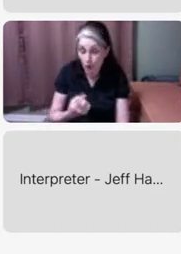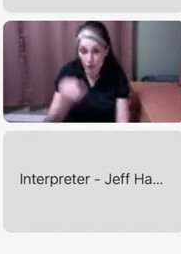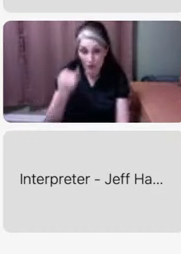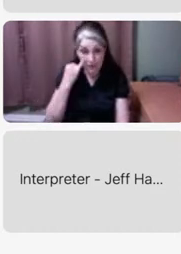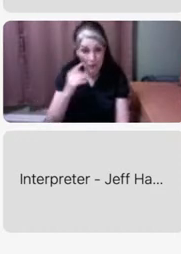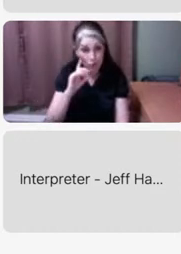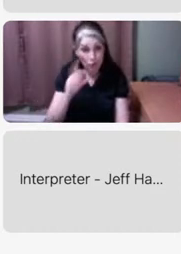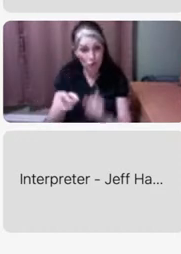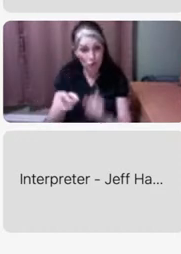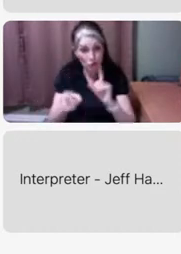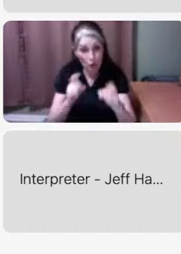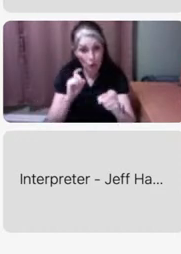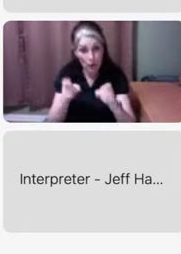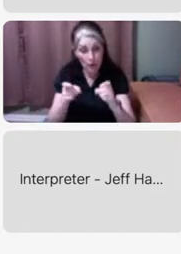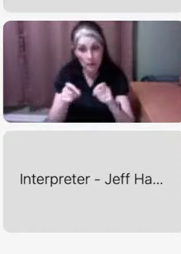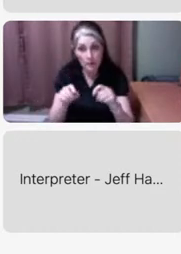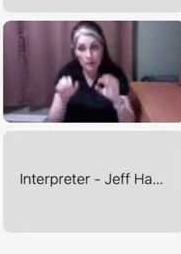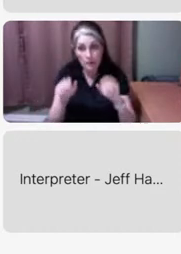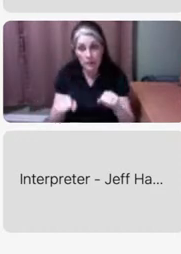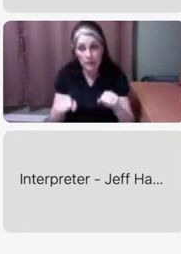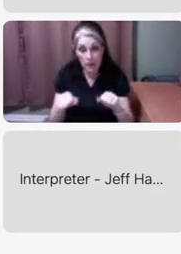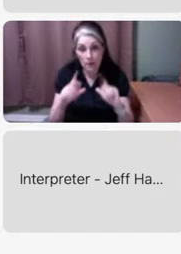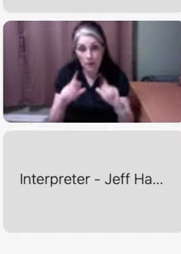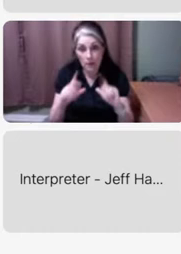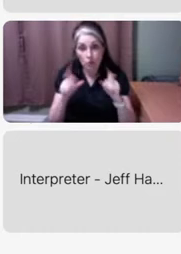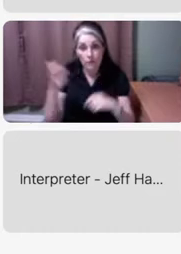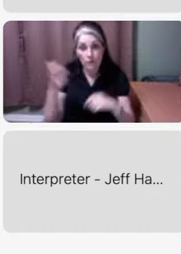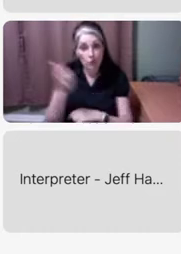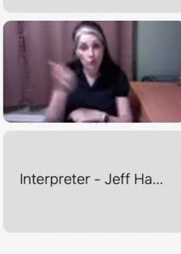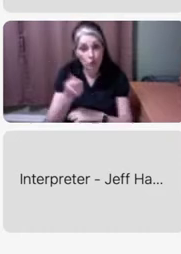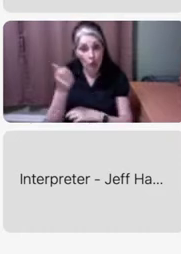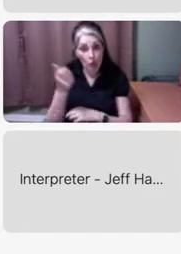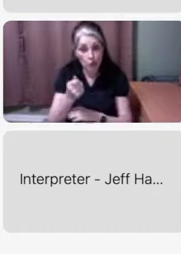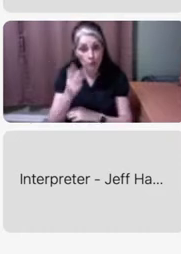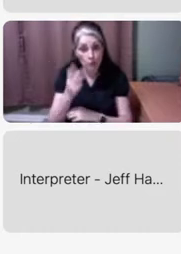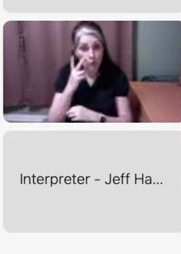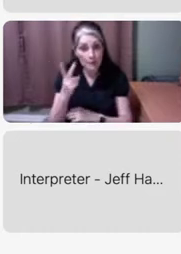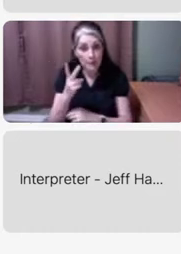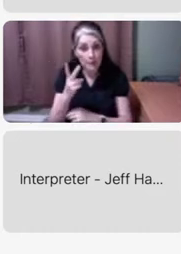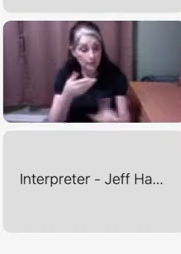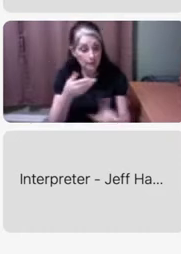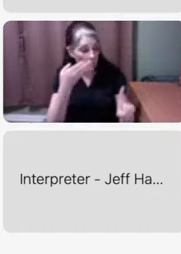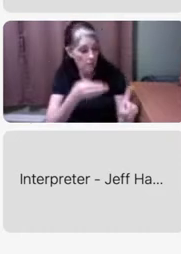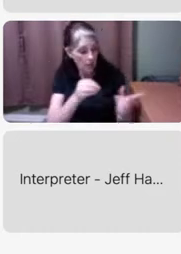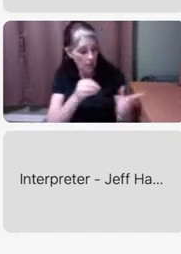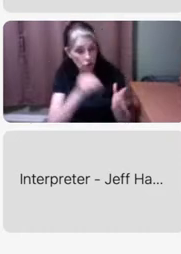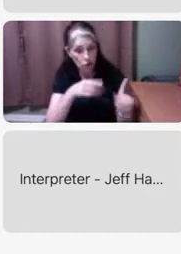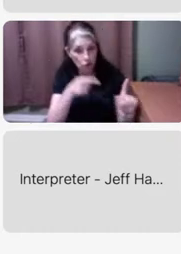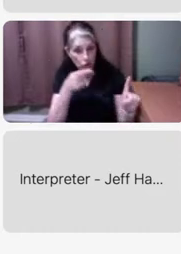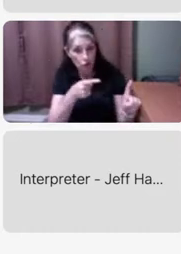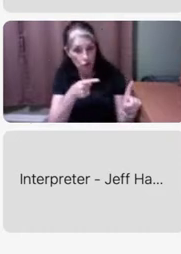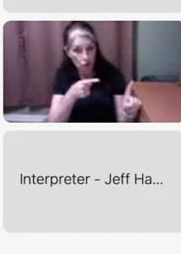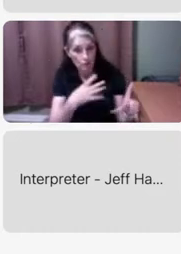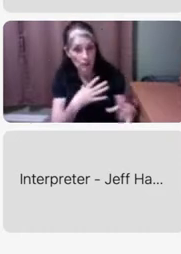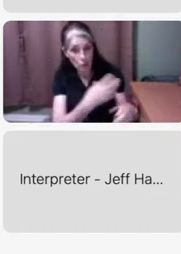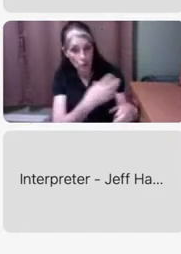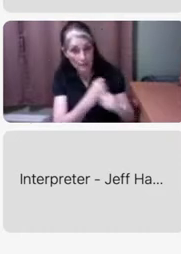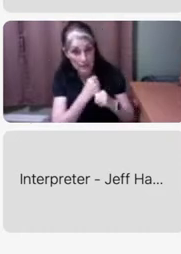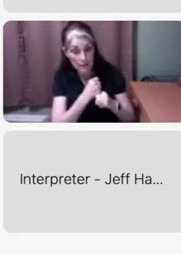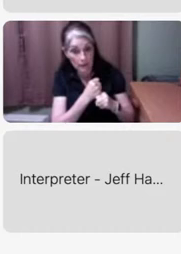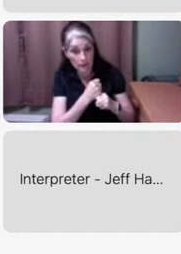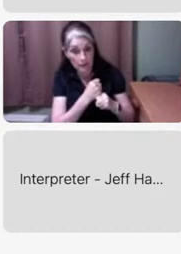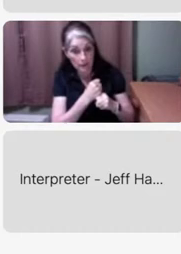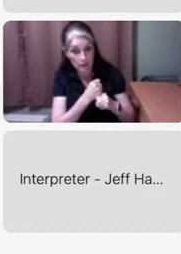uh to donate for the scholarships when you see that student that student that gets that scholarship i can guarantee you they'll come